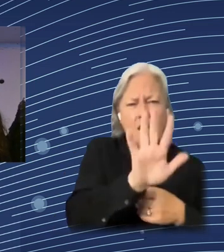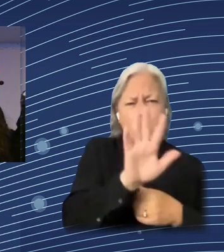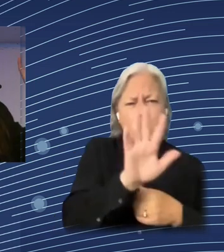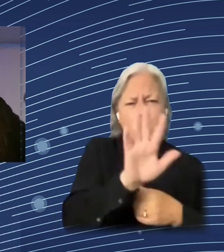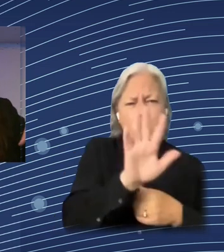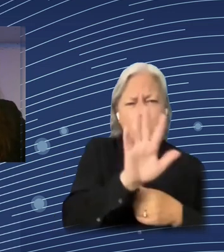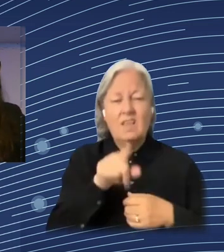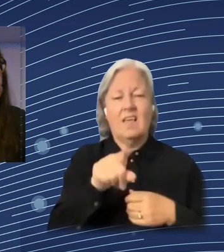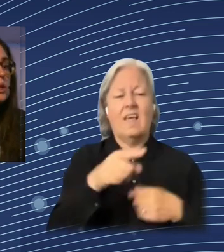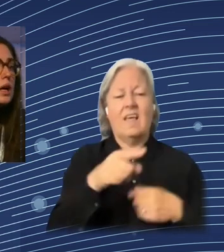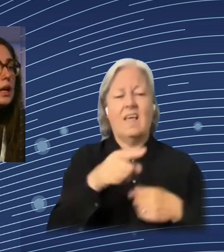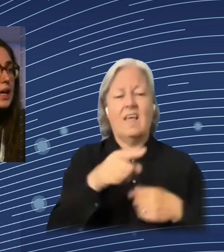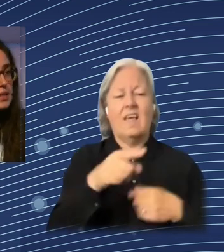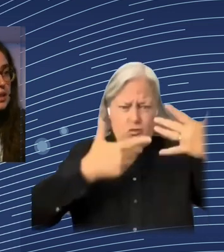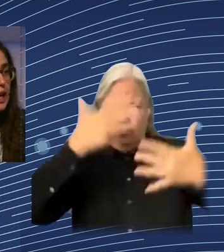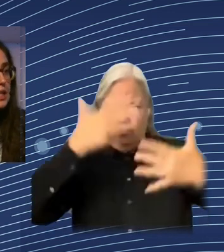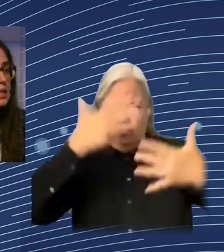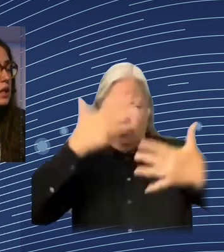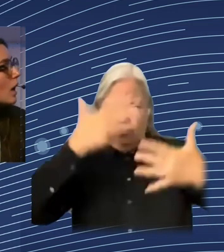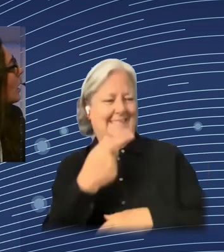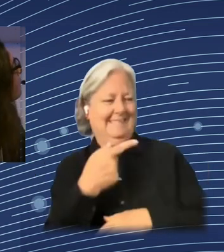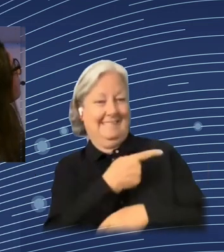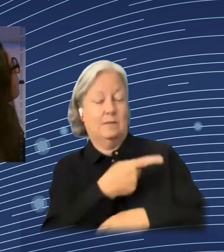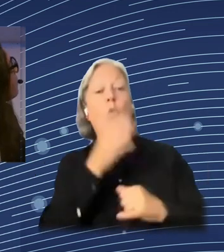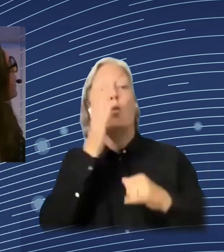table. And if we go to the last slide,